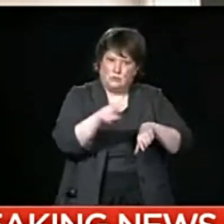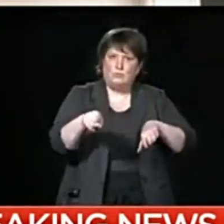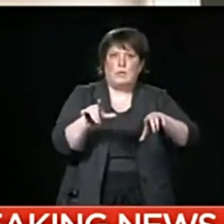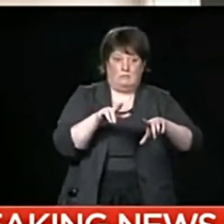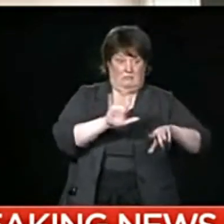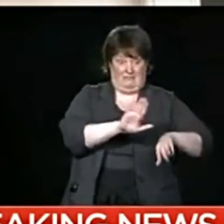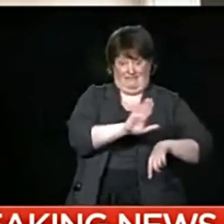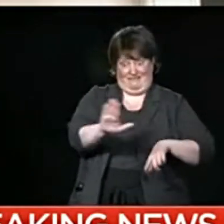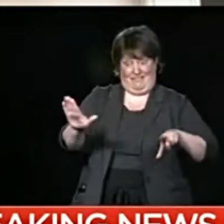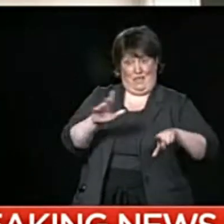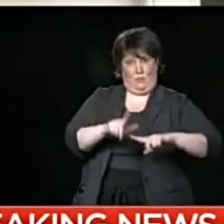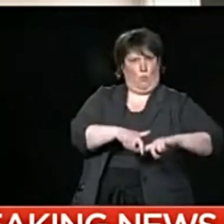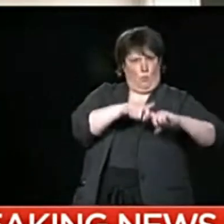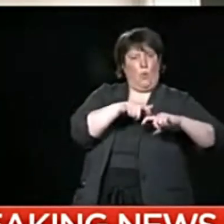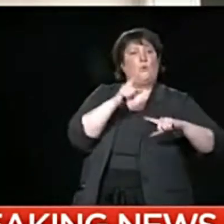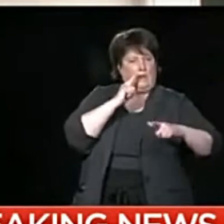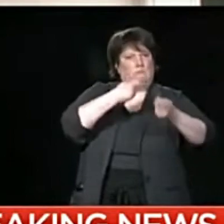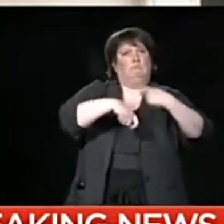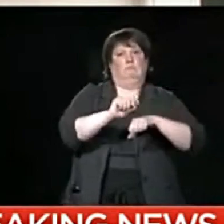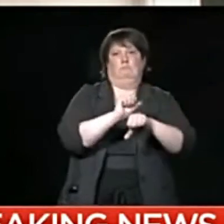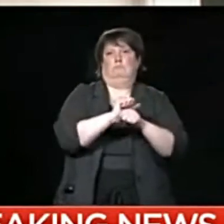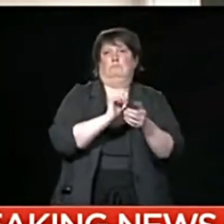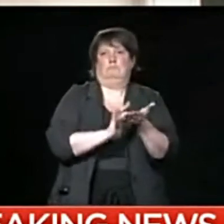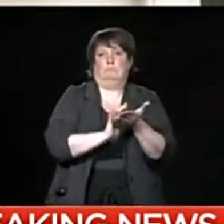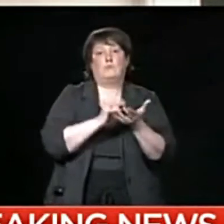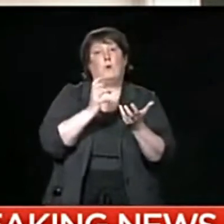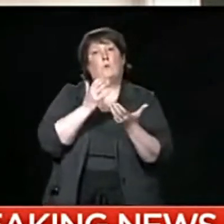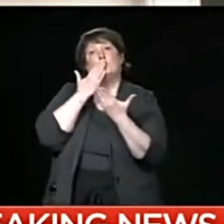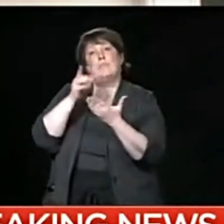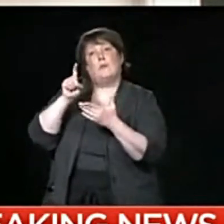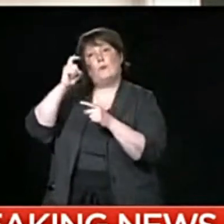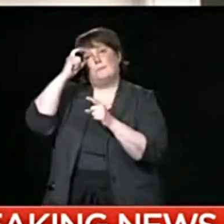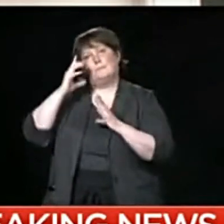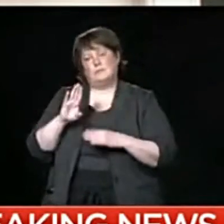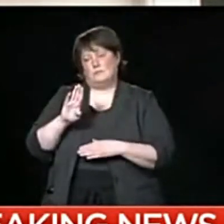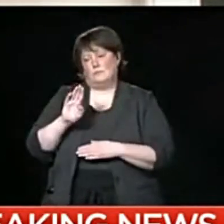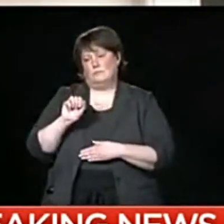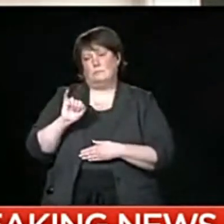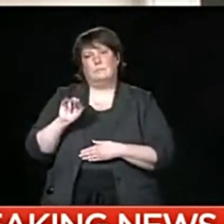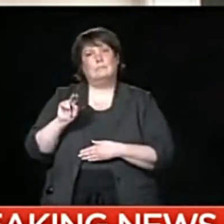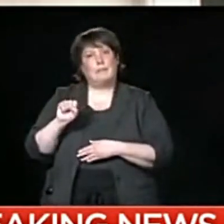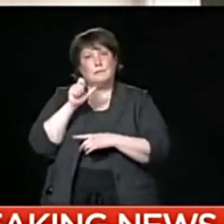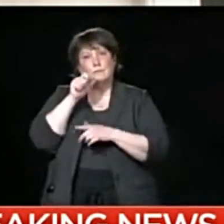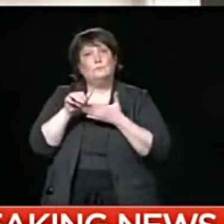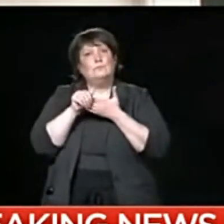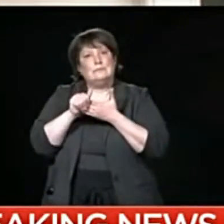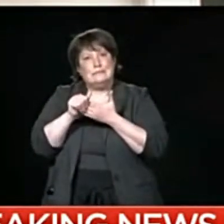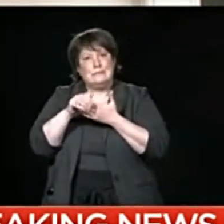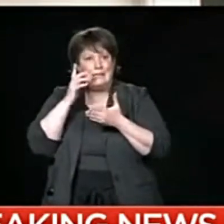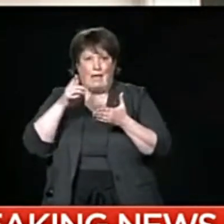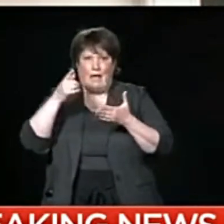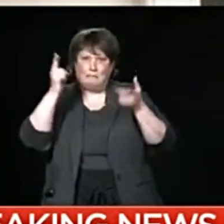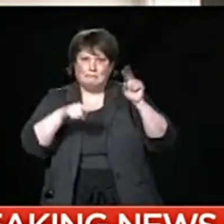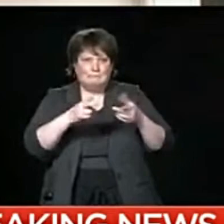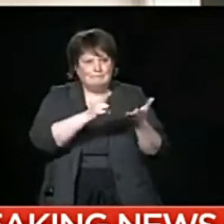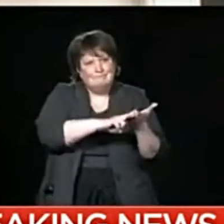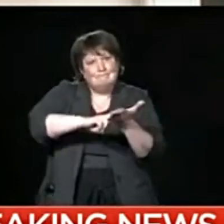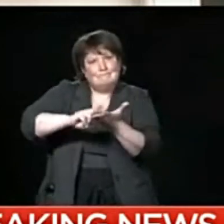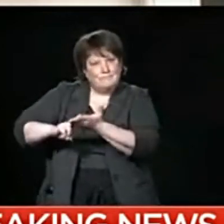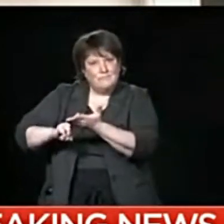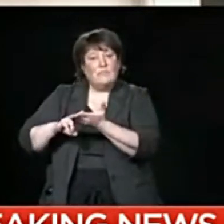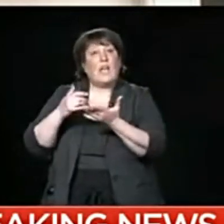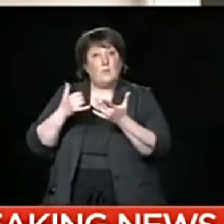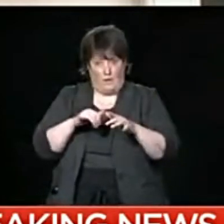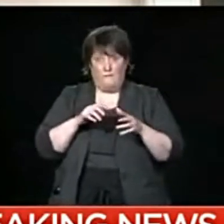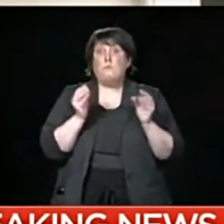work done by Minister Baines, who's played a leading role in concluding these agreements. We've also signed letters